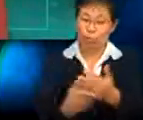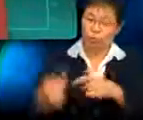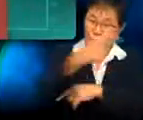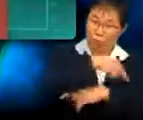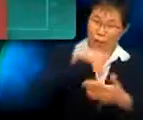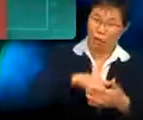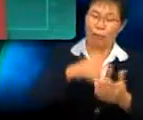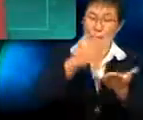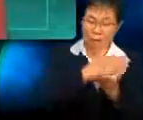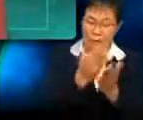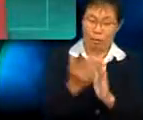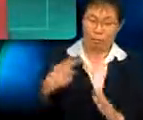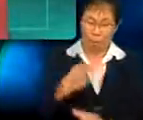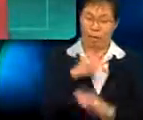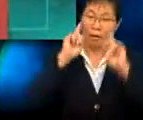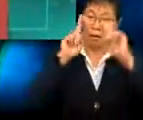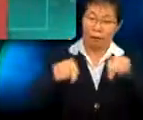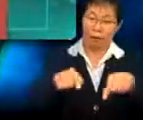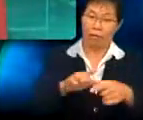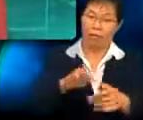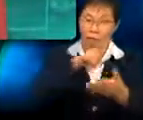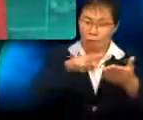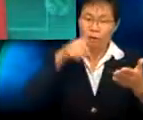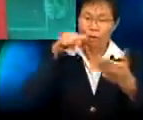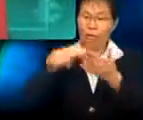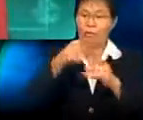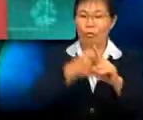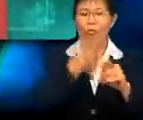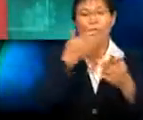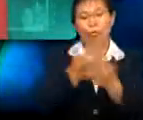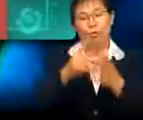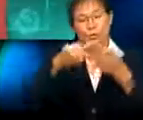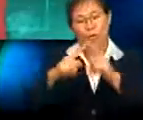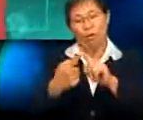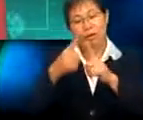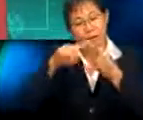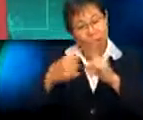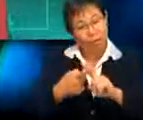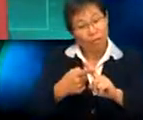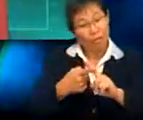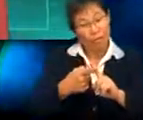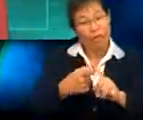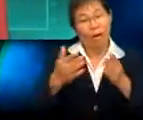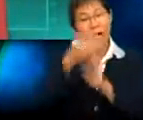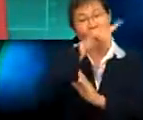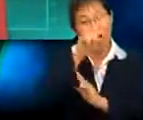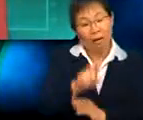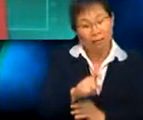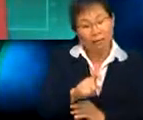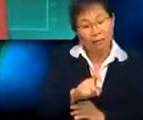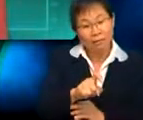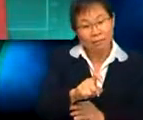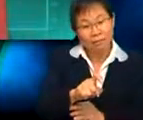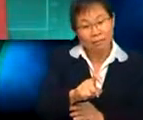Good! Today in our segment, we are going to read a letter from a good friend of mine who had asked me what